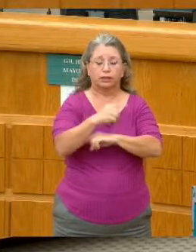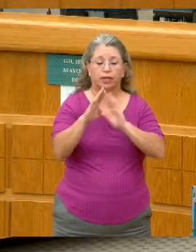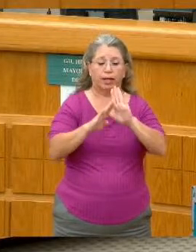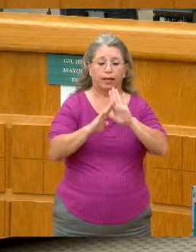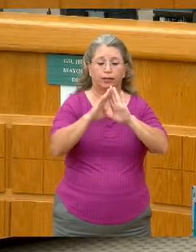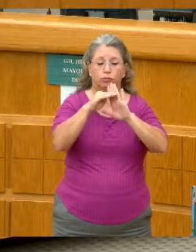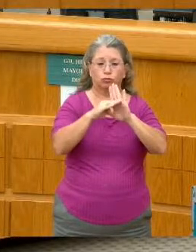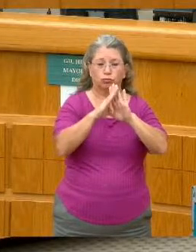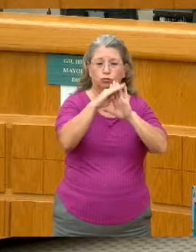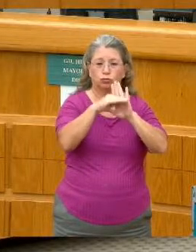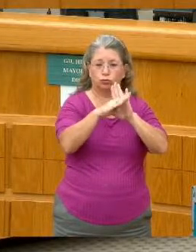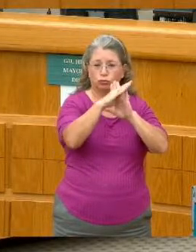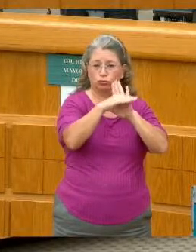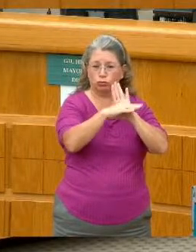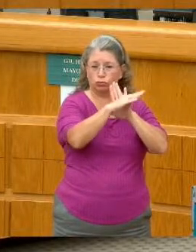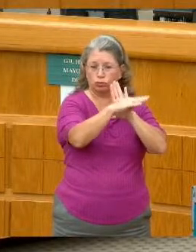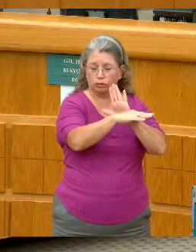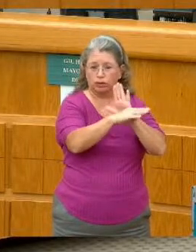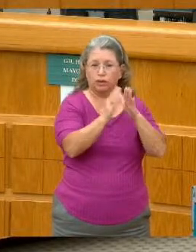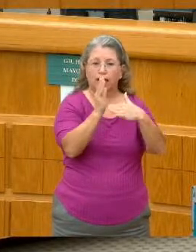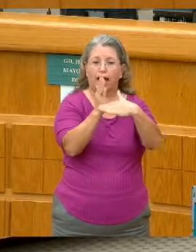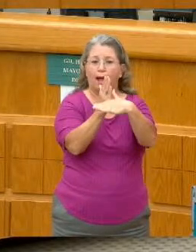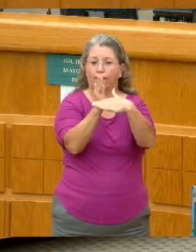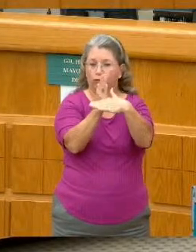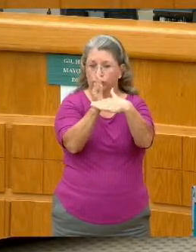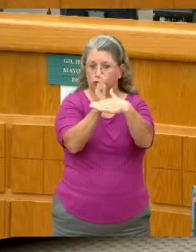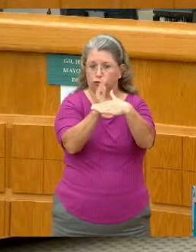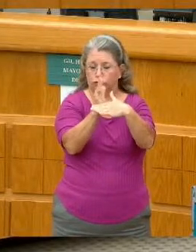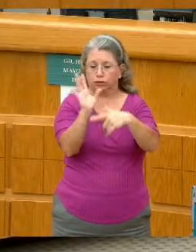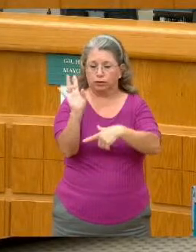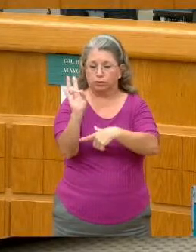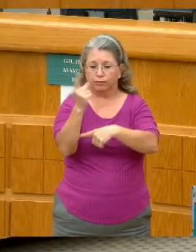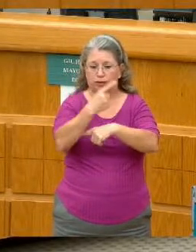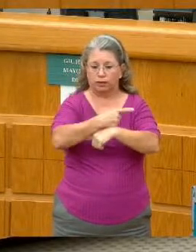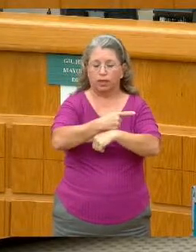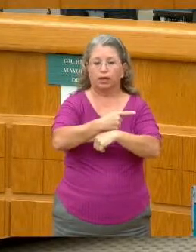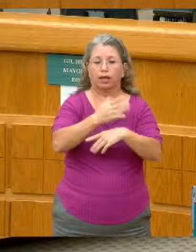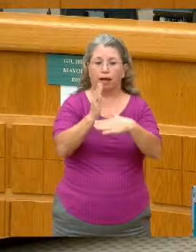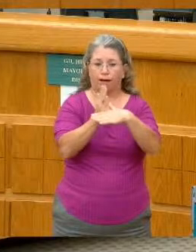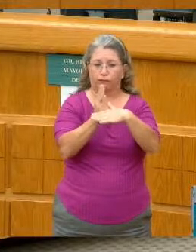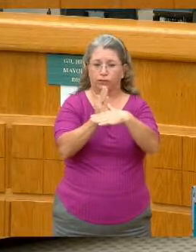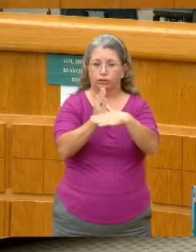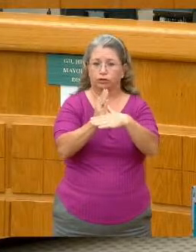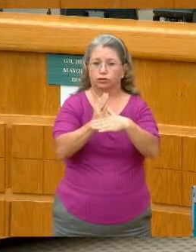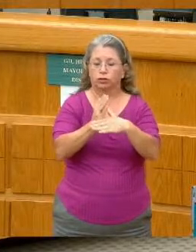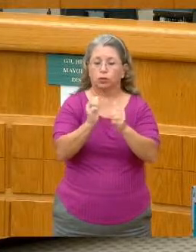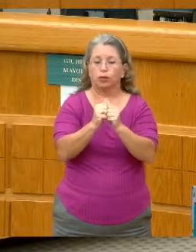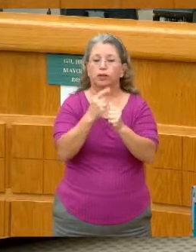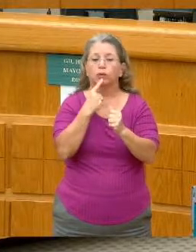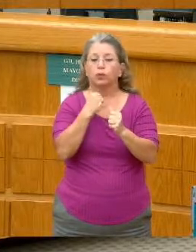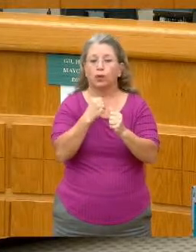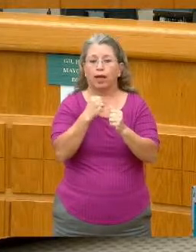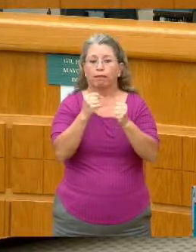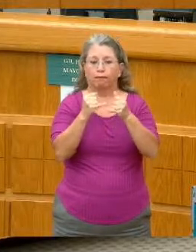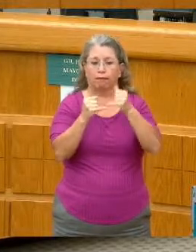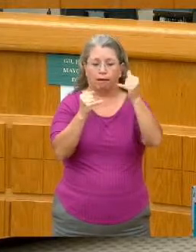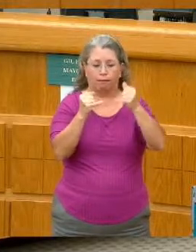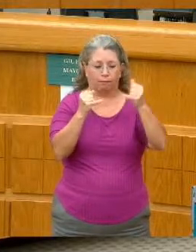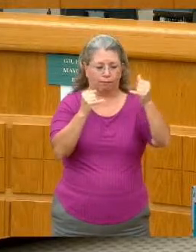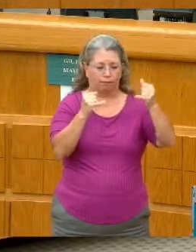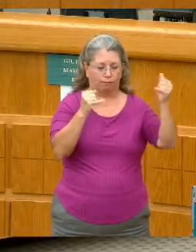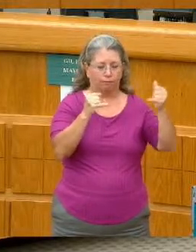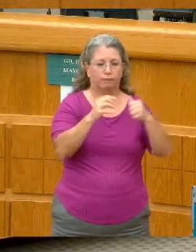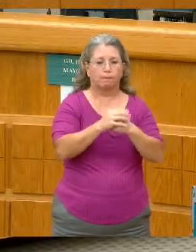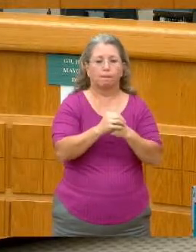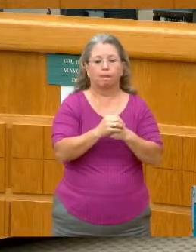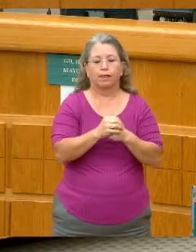averaging the average 7-day trend is shown in the red line. And the good news is,